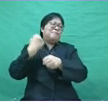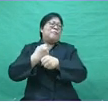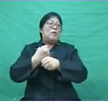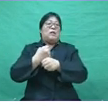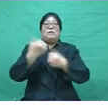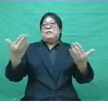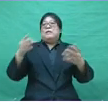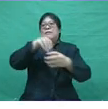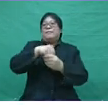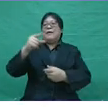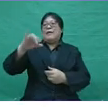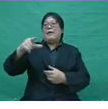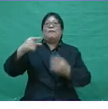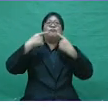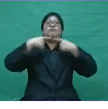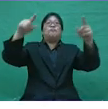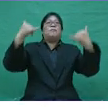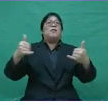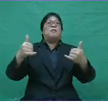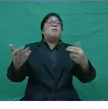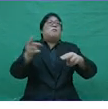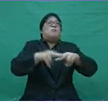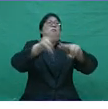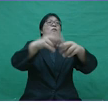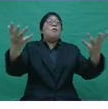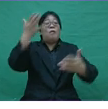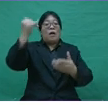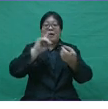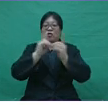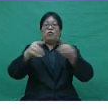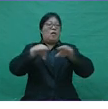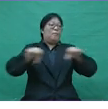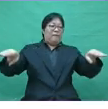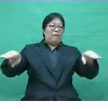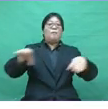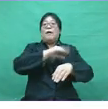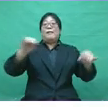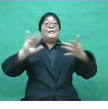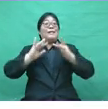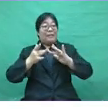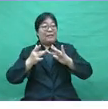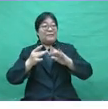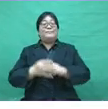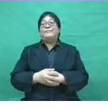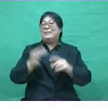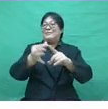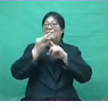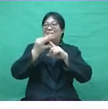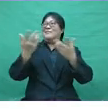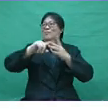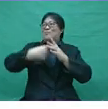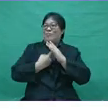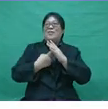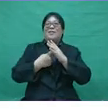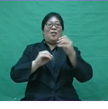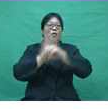workforce has gained popularity due to the rise of digital platforms and the internet, especially since the COVID-19